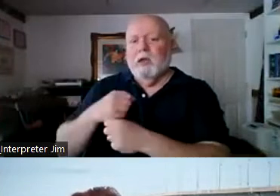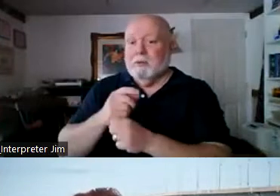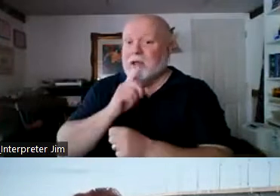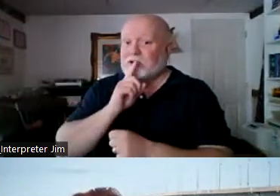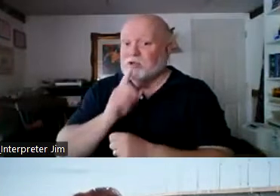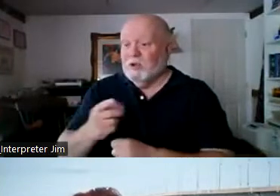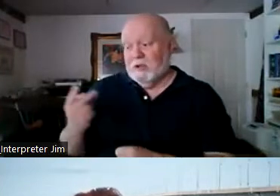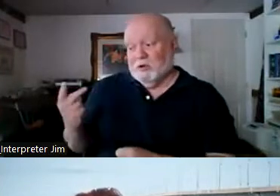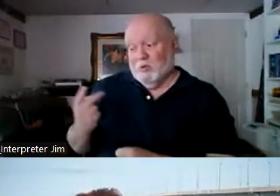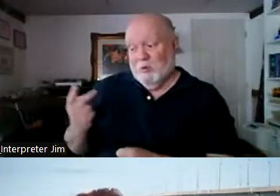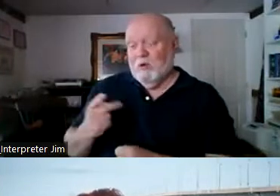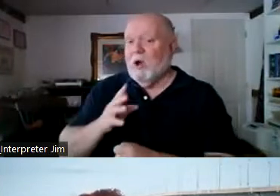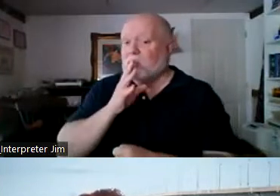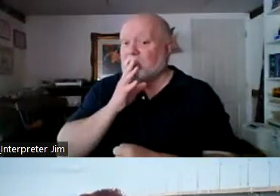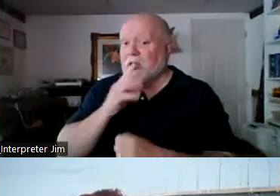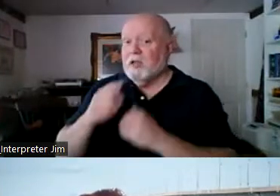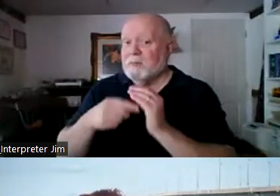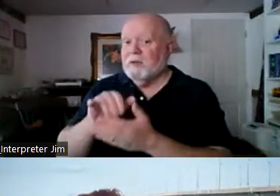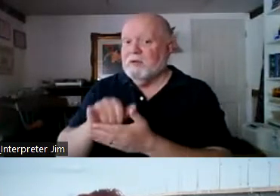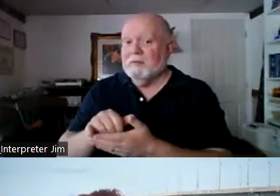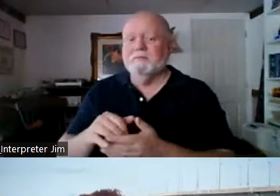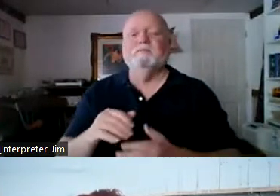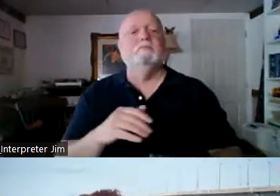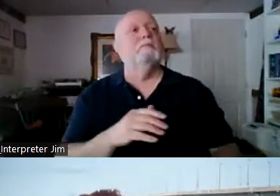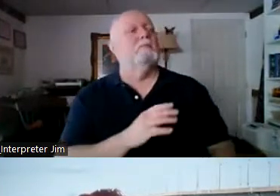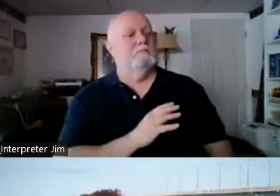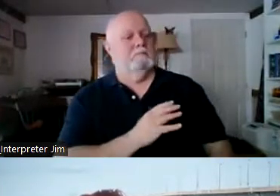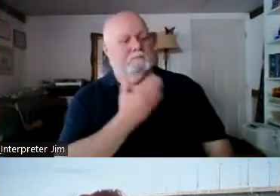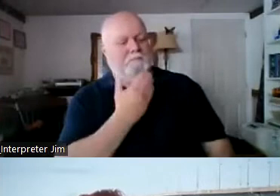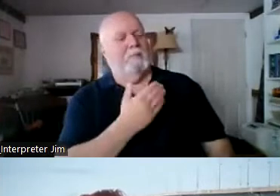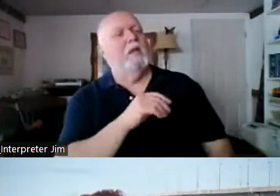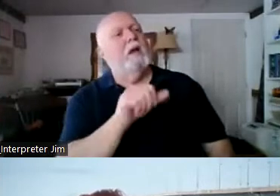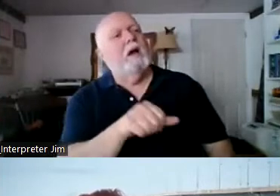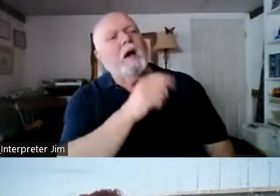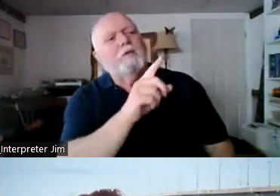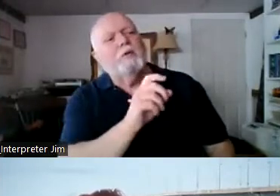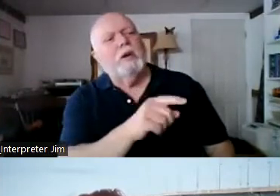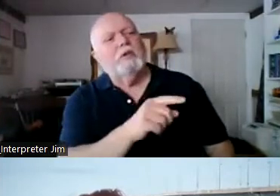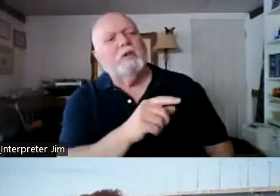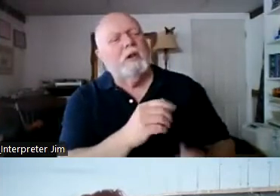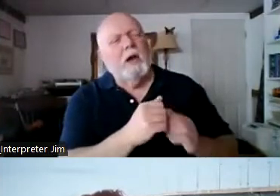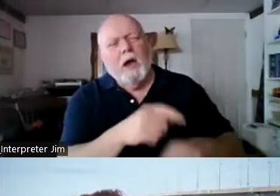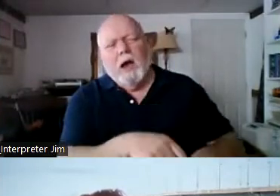really key. Okay, another question. How long does the brain